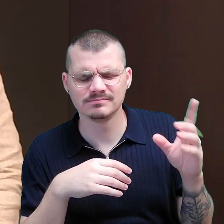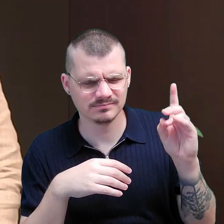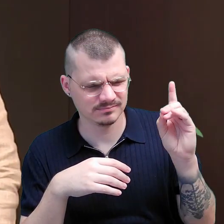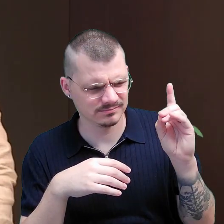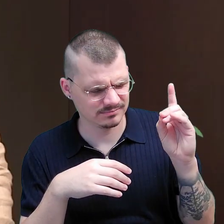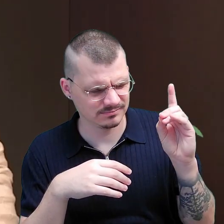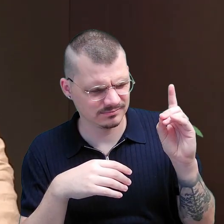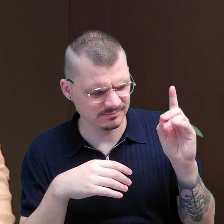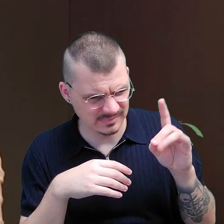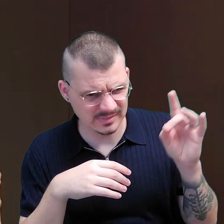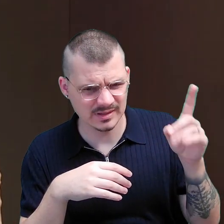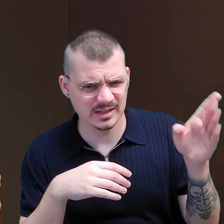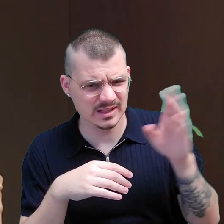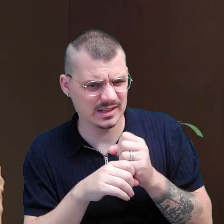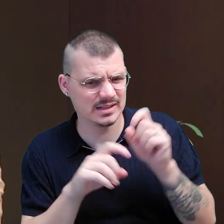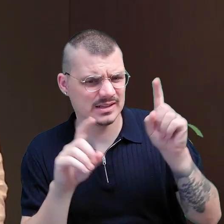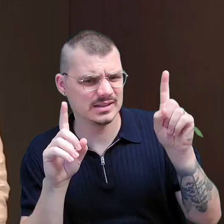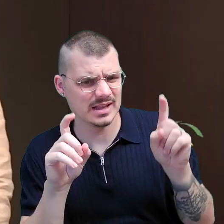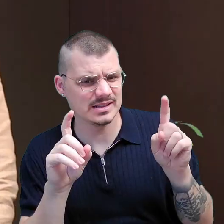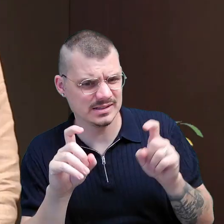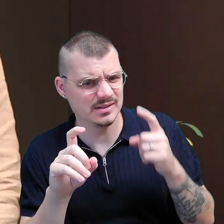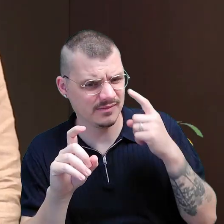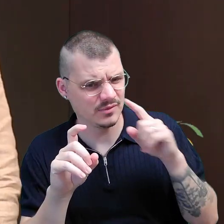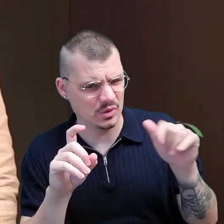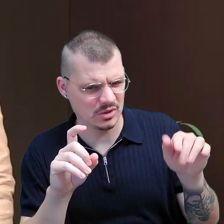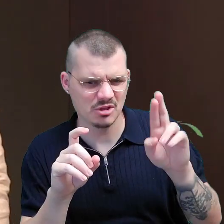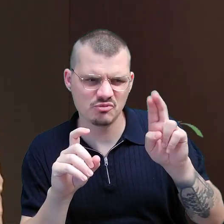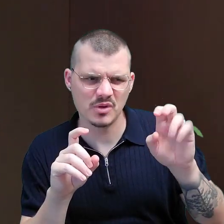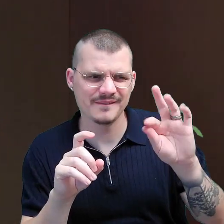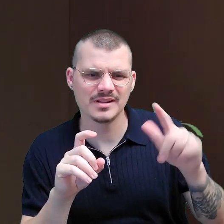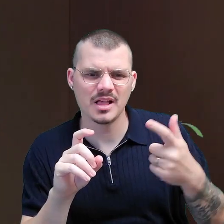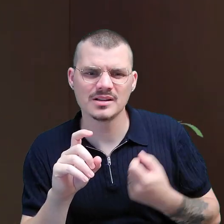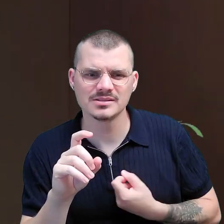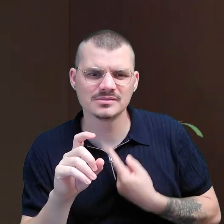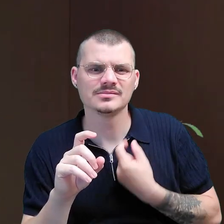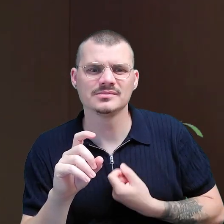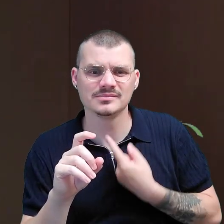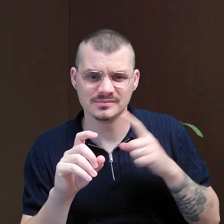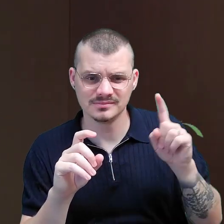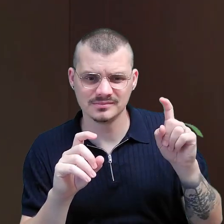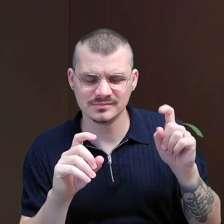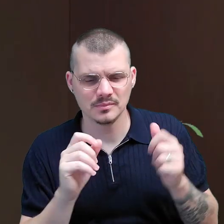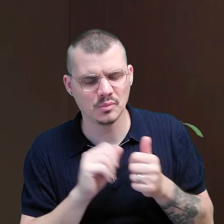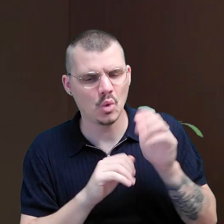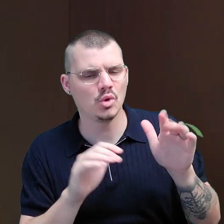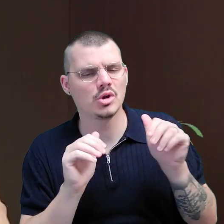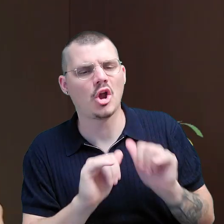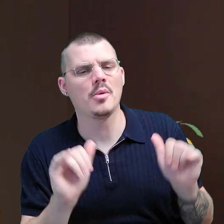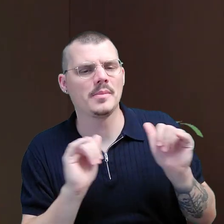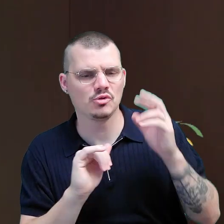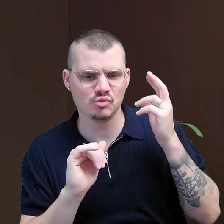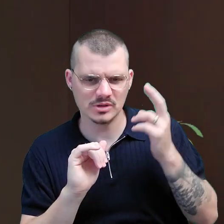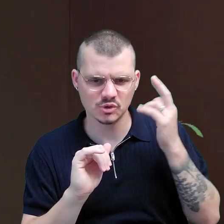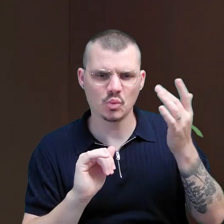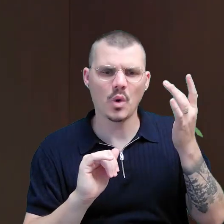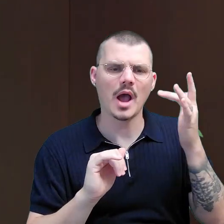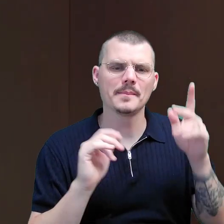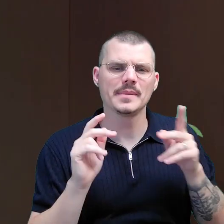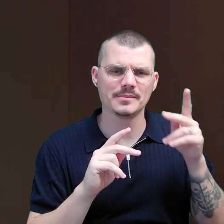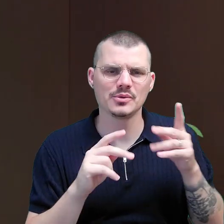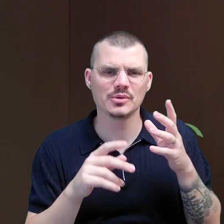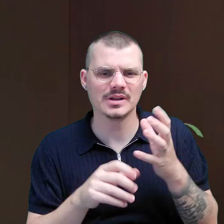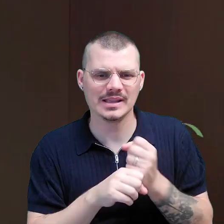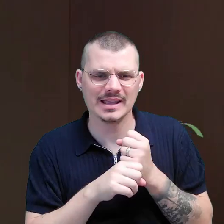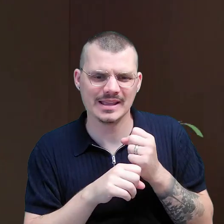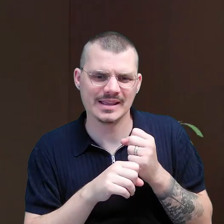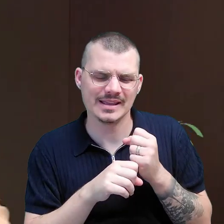did he ever get tested for gastroesophageal reflux, the most common reason why people get